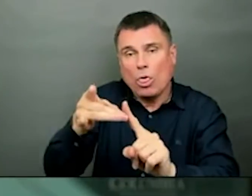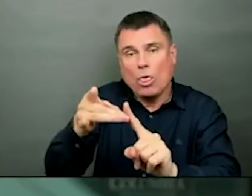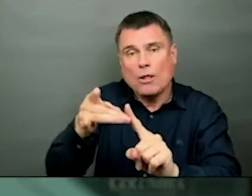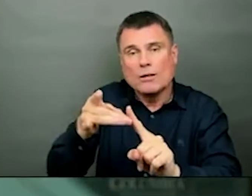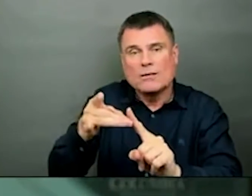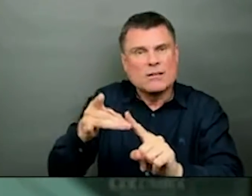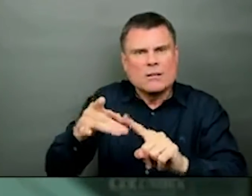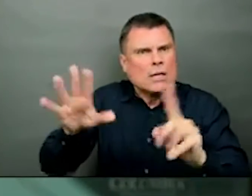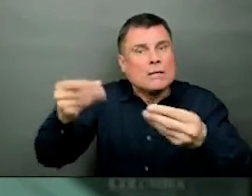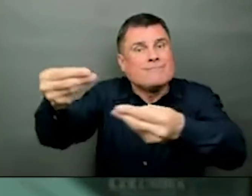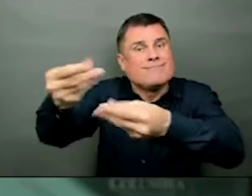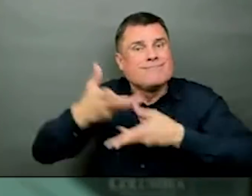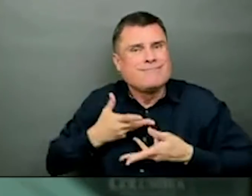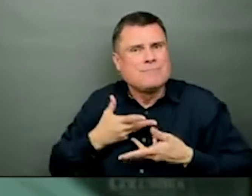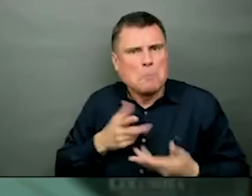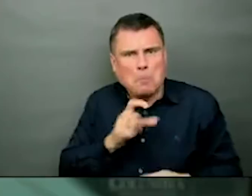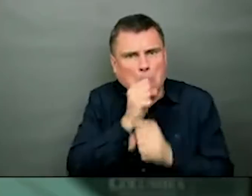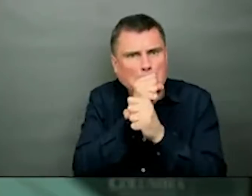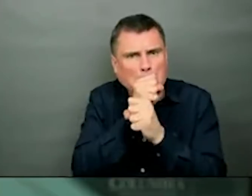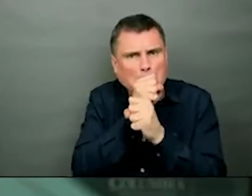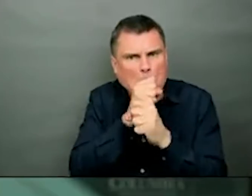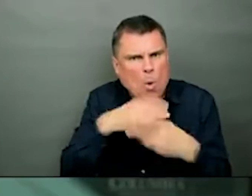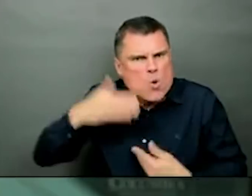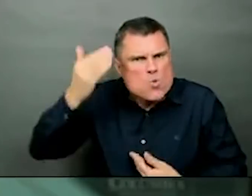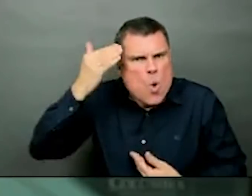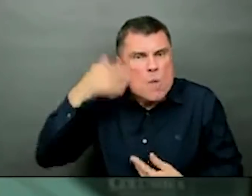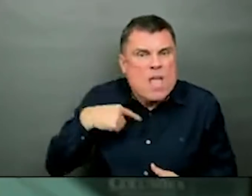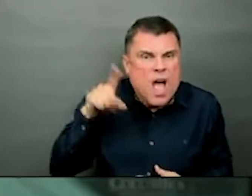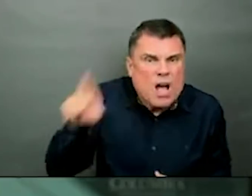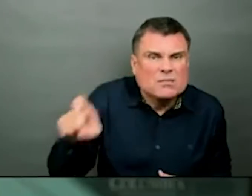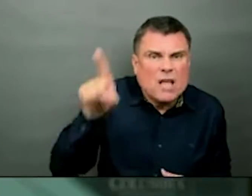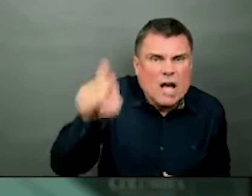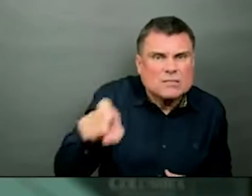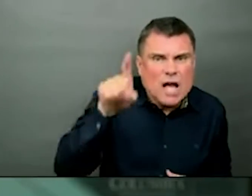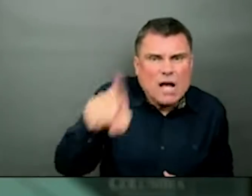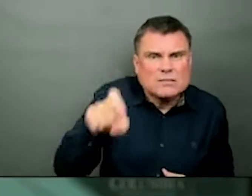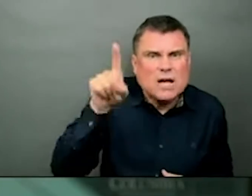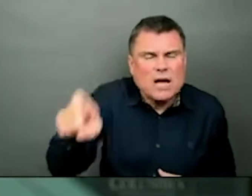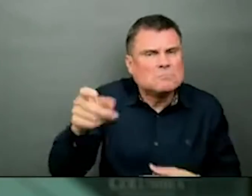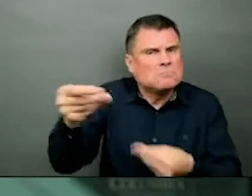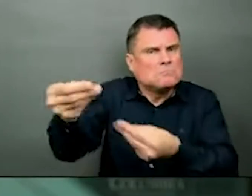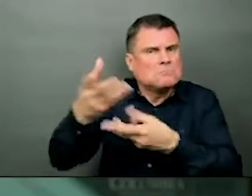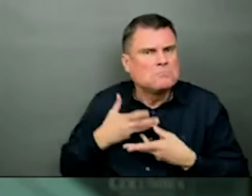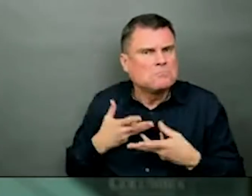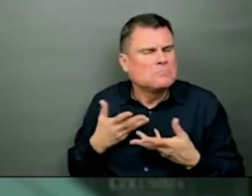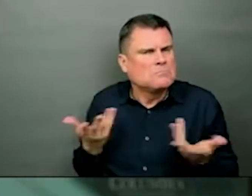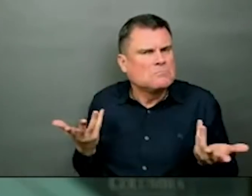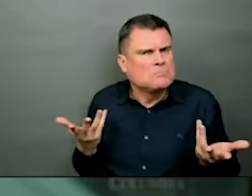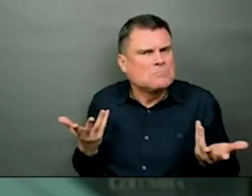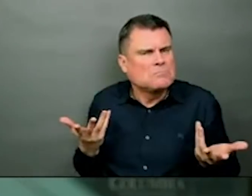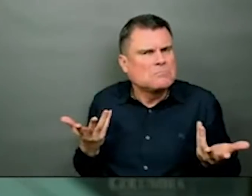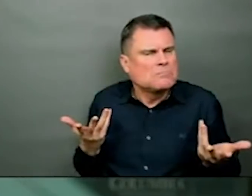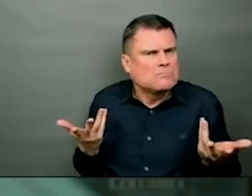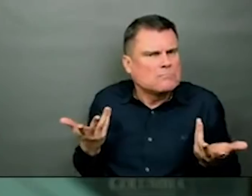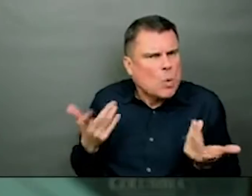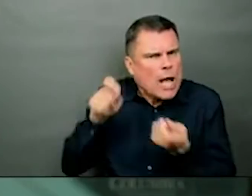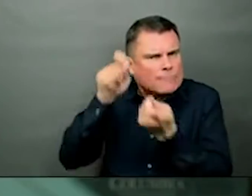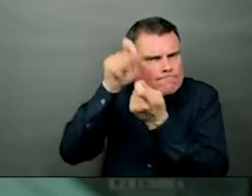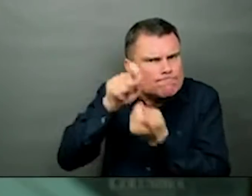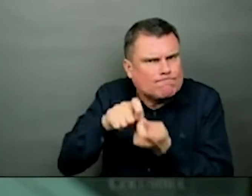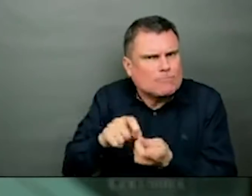them. Well, I would say this, that if, for example, Marcella, you